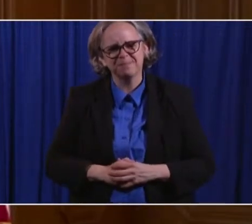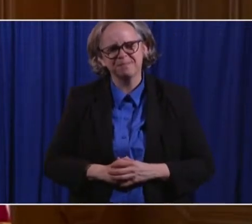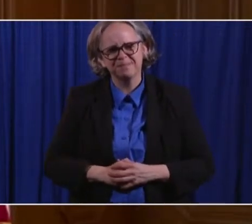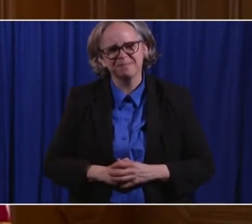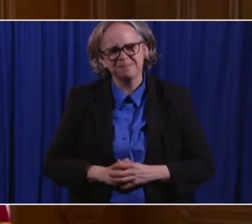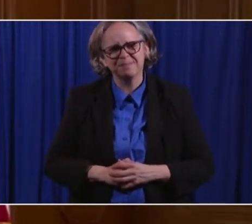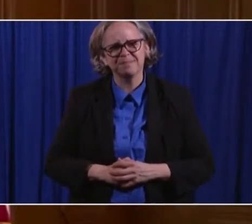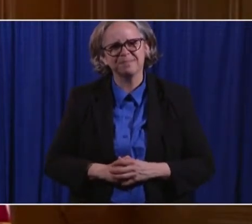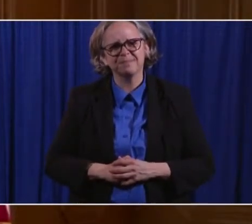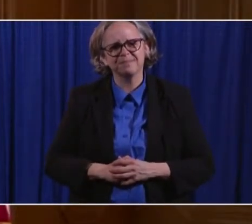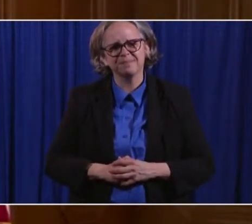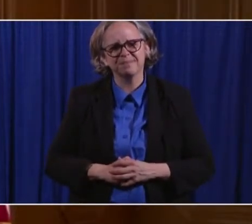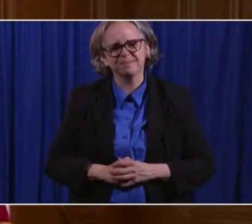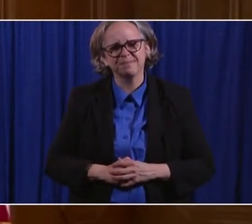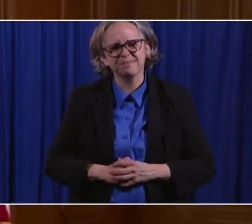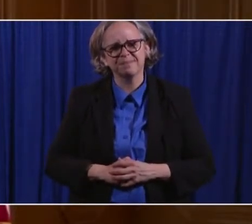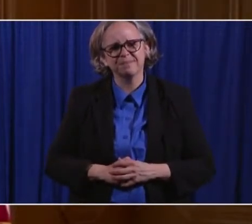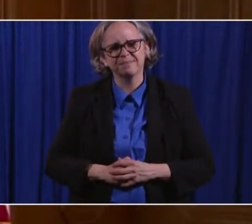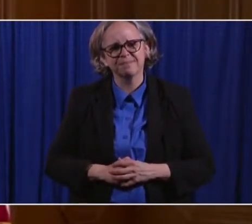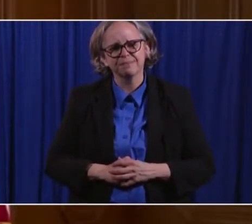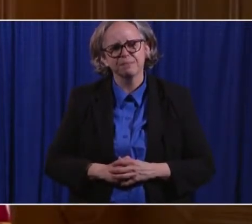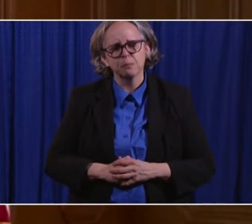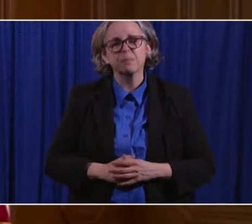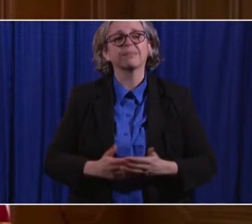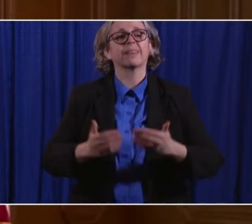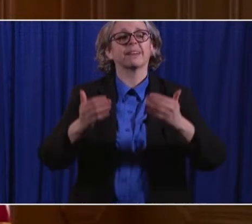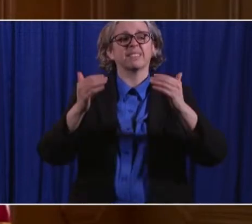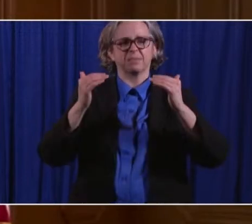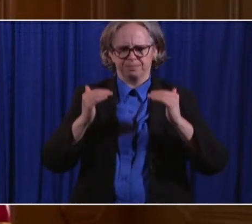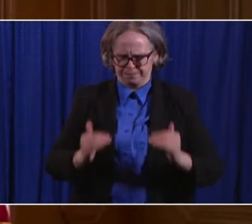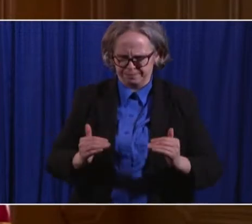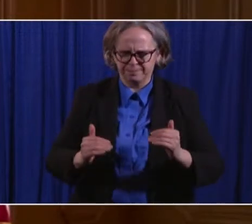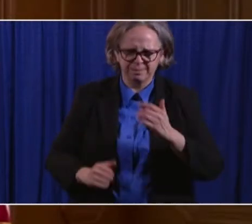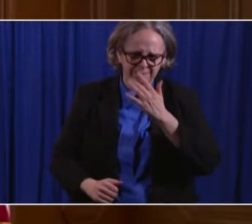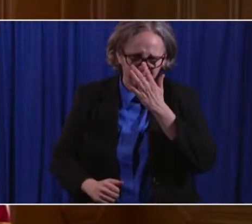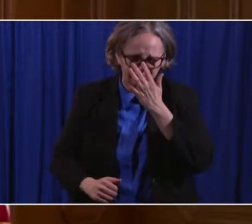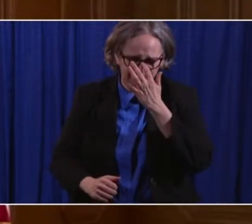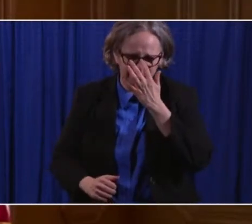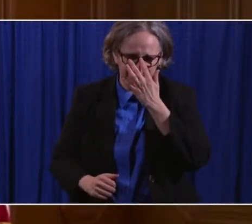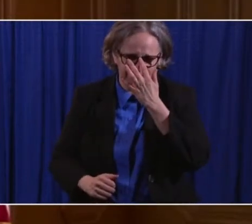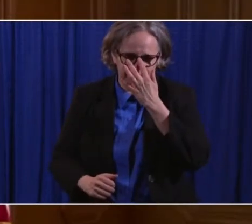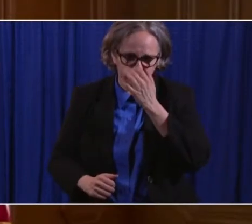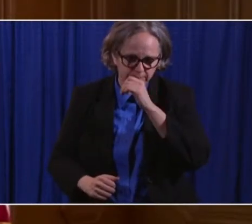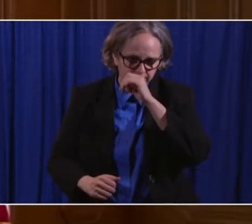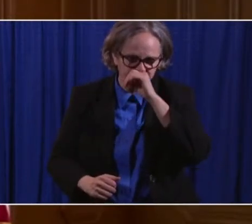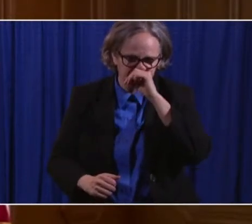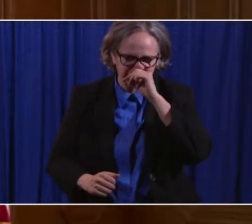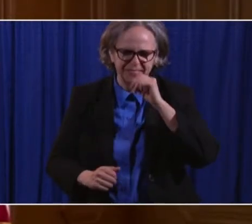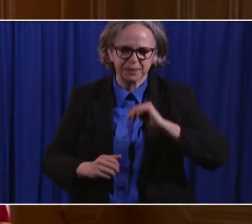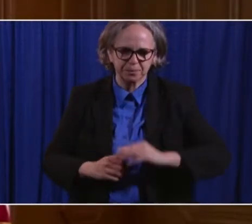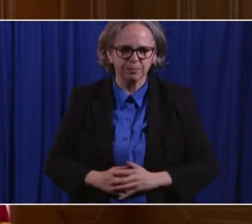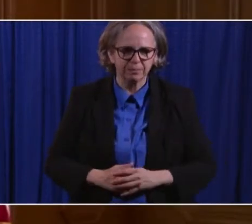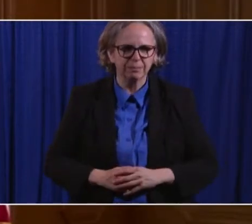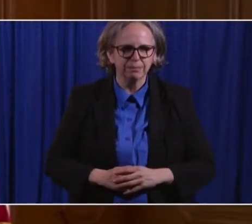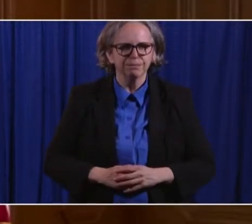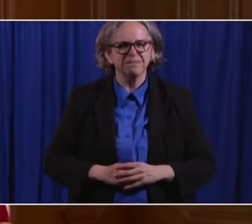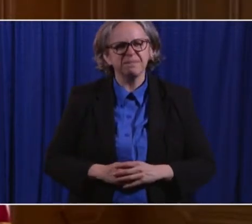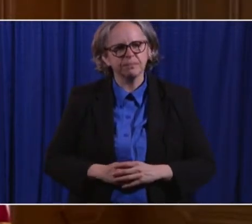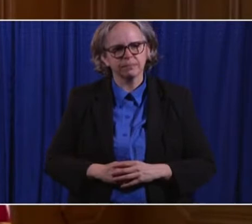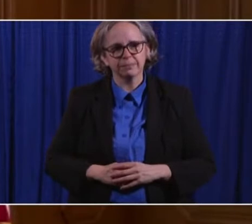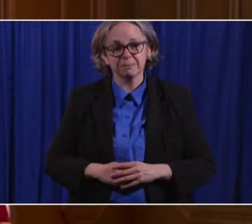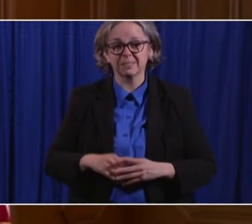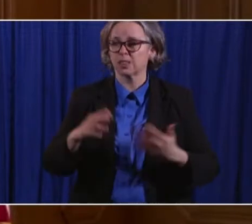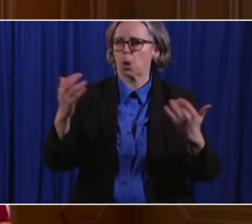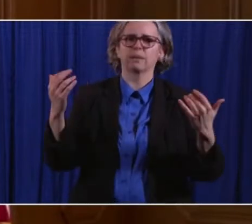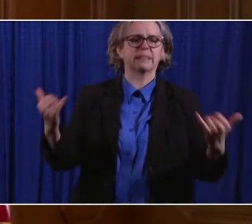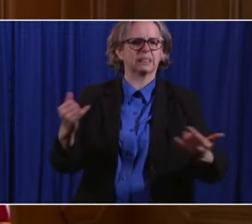Again, as we head into this week back to the Wolstein Center,